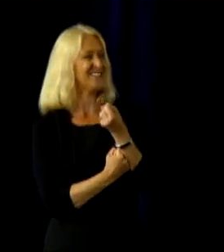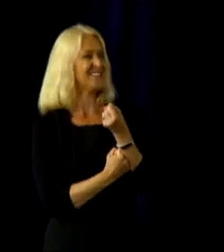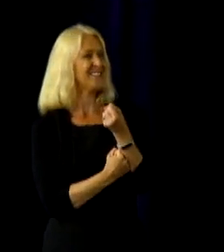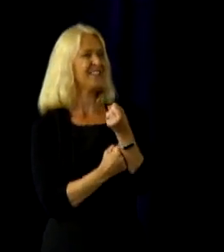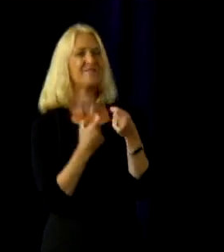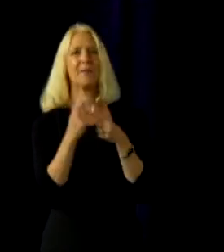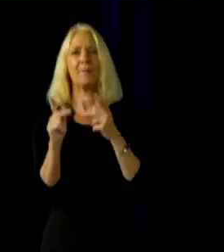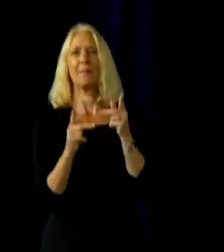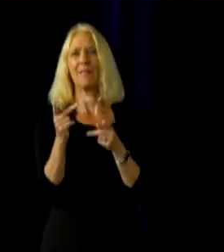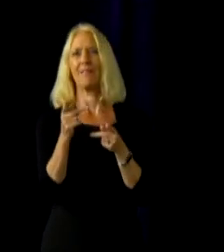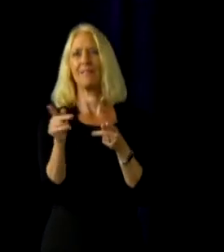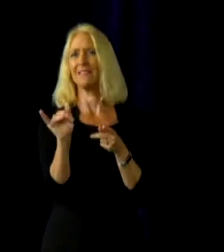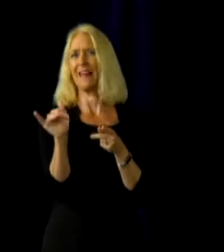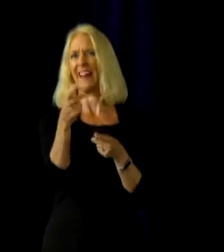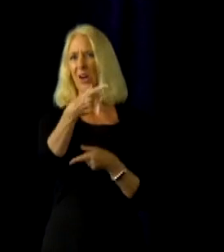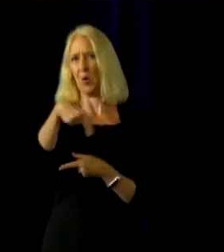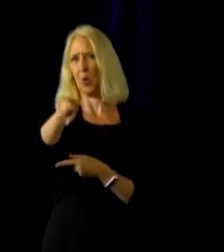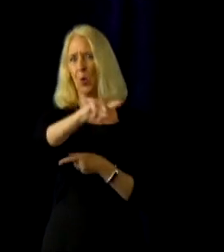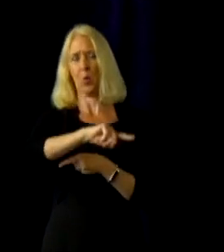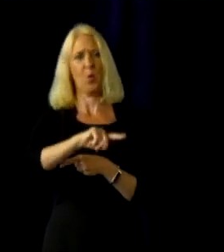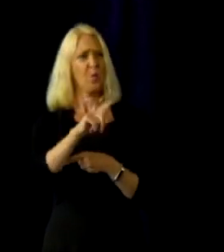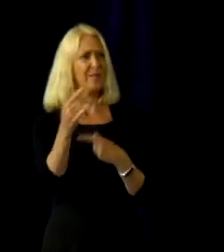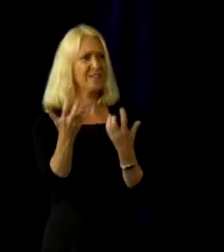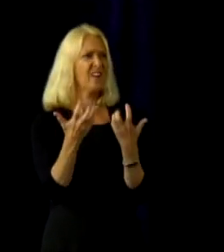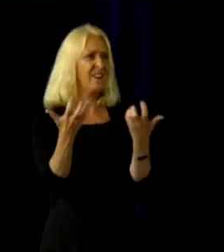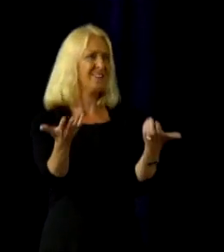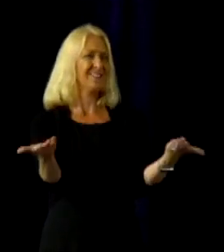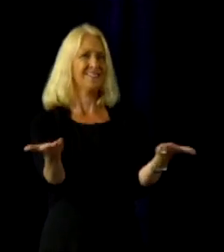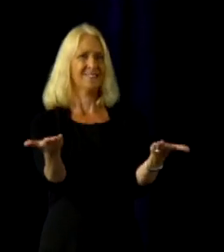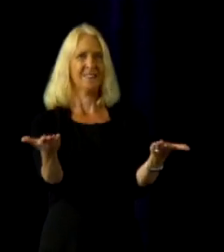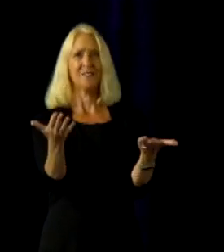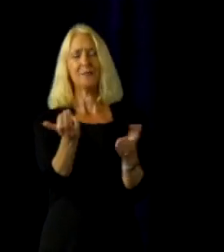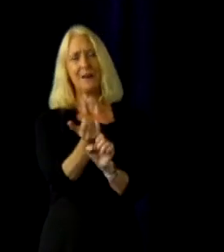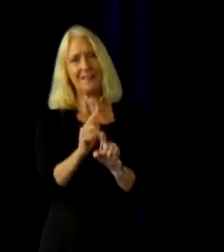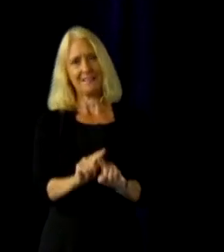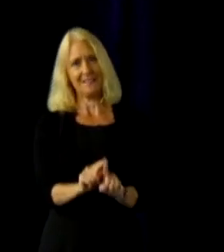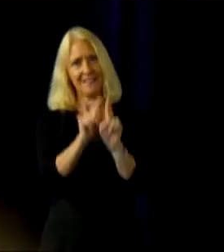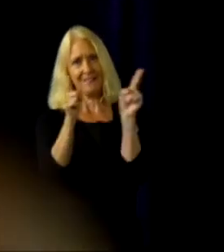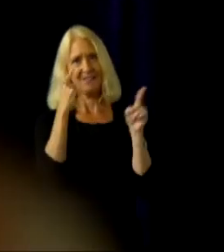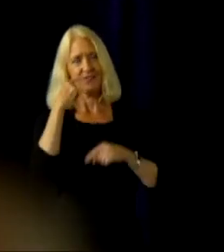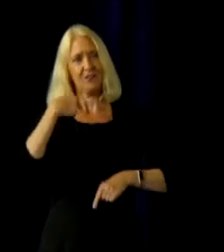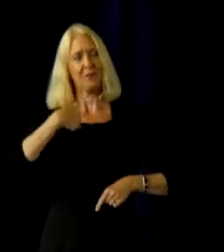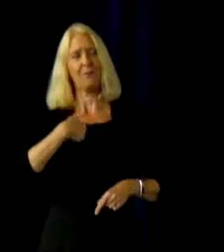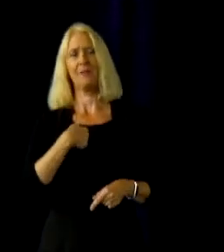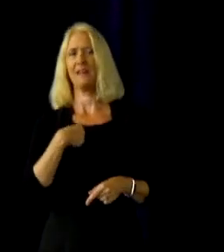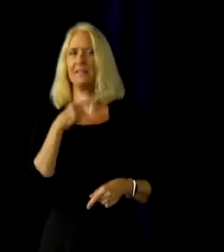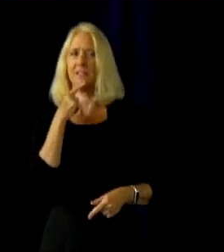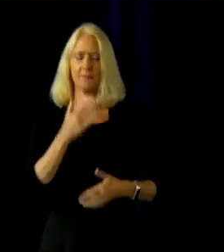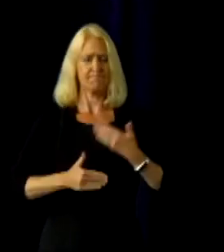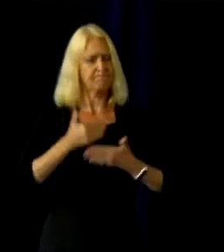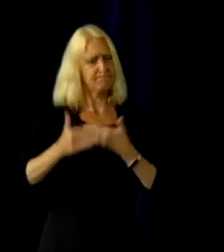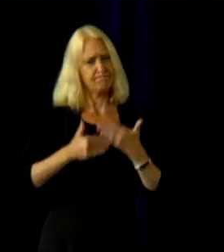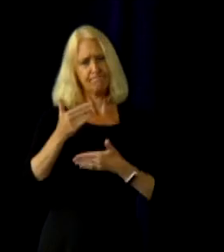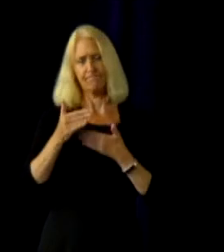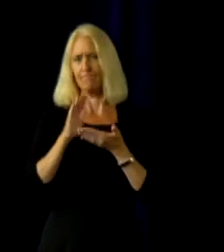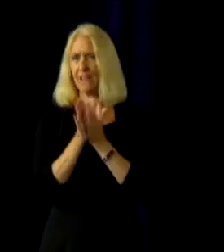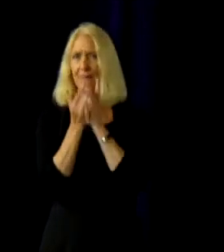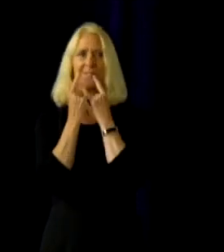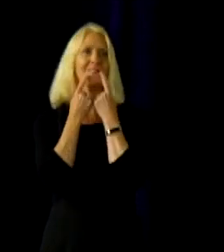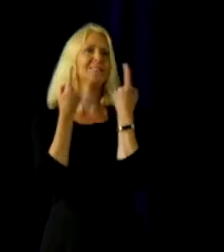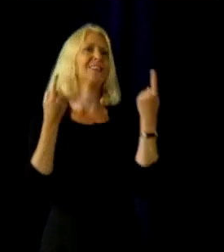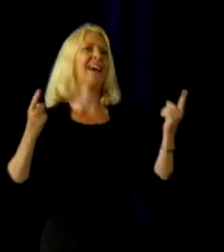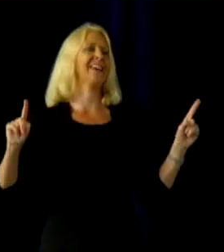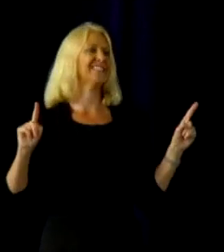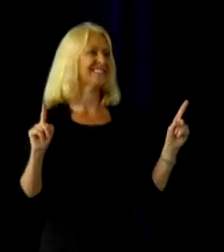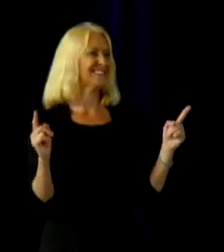people like you in this, in the audience, that made a difference for me to be able to step out this door and be a success story for